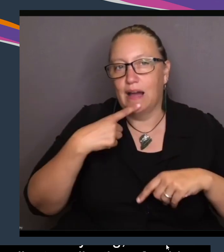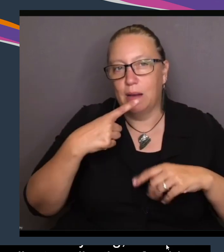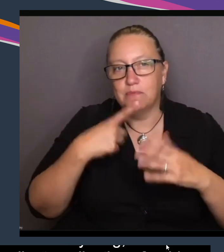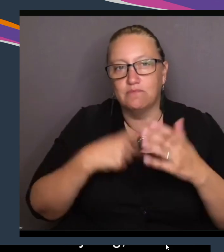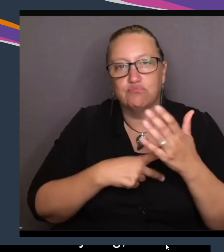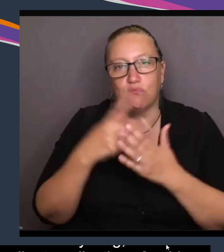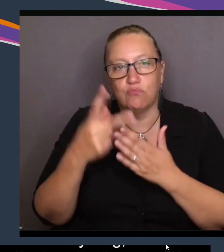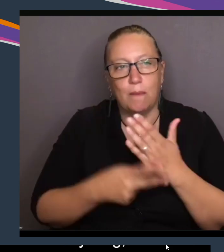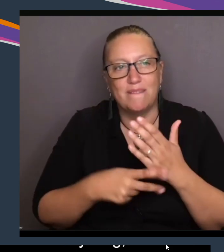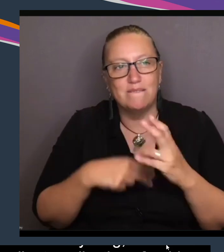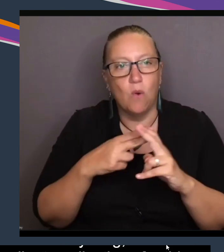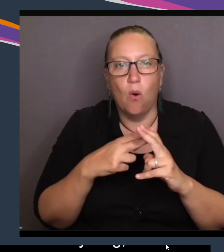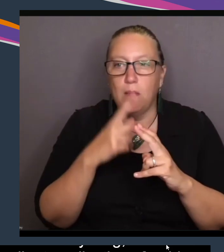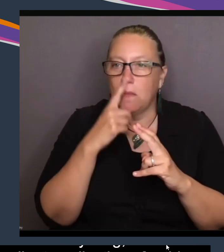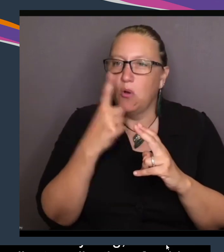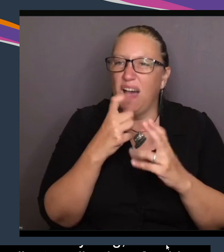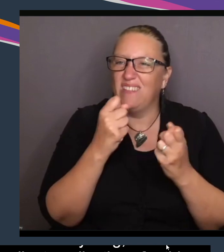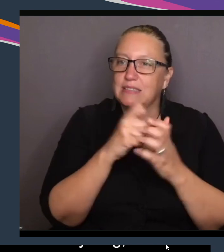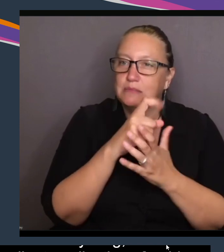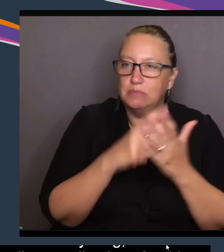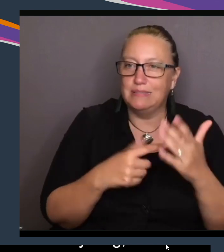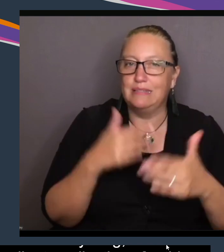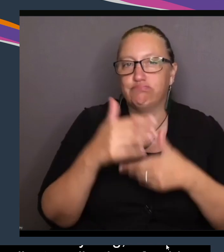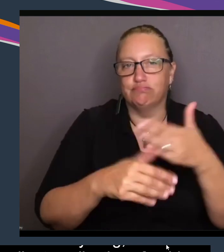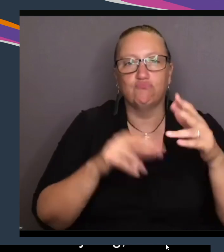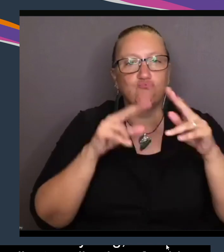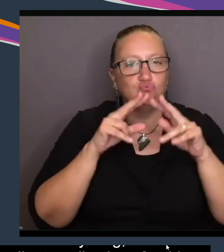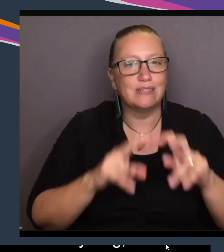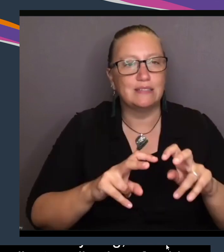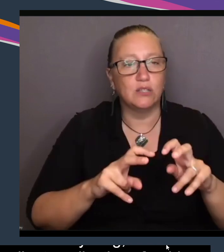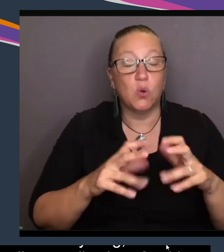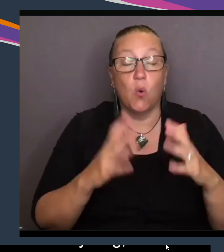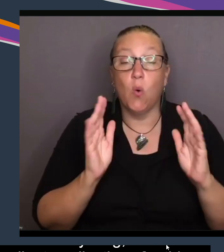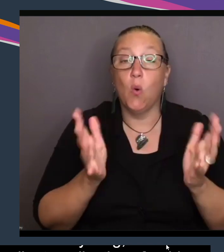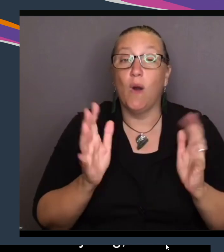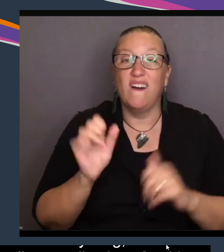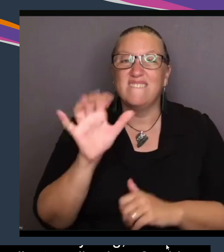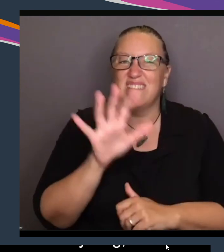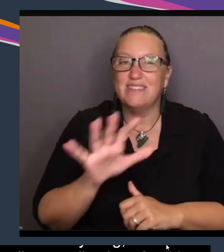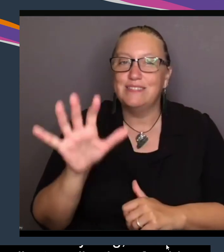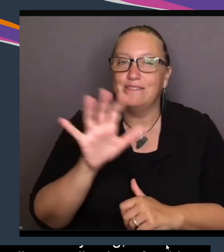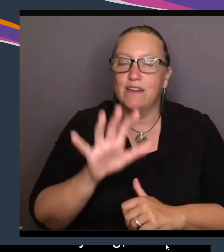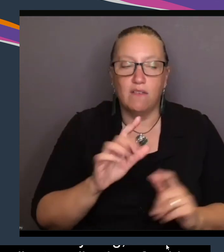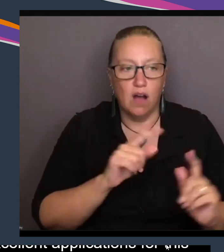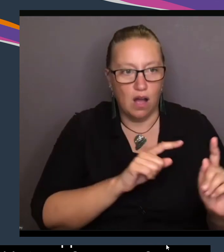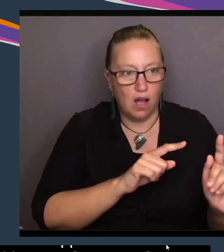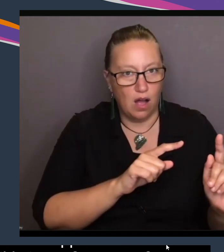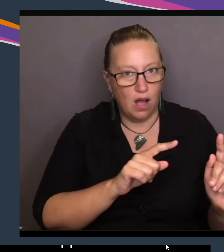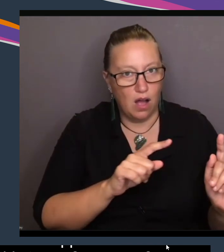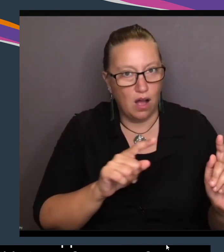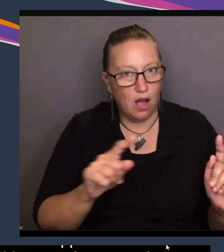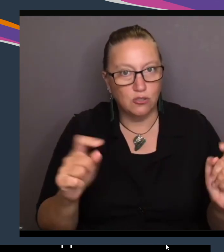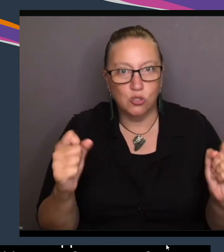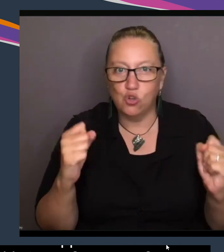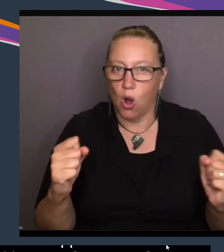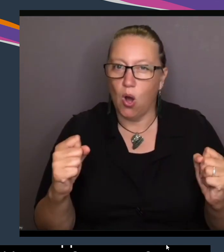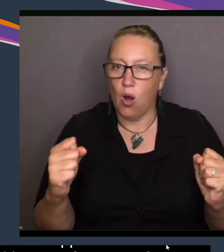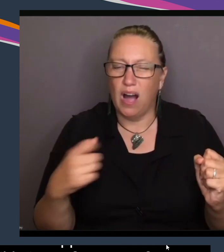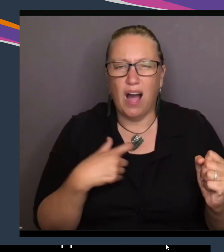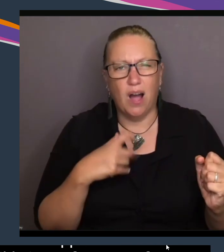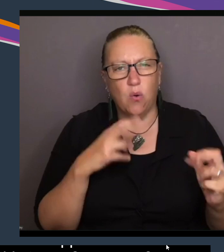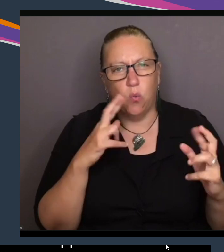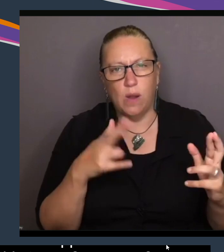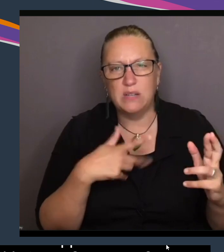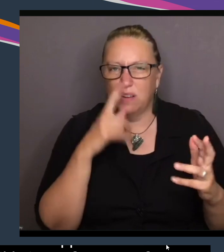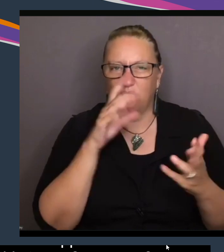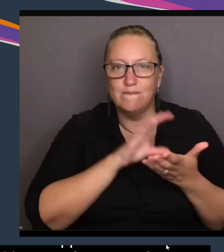disability. We had such a strong field, and I would have loved if we could have funded all 55, but unfortunately we